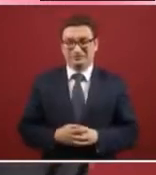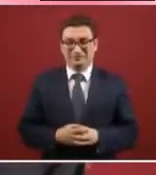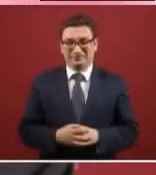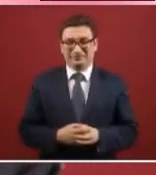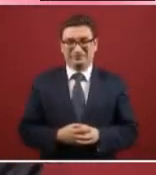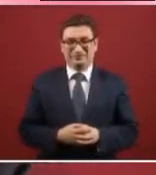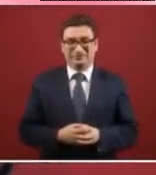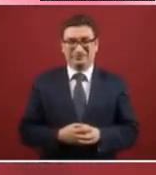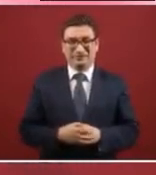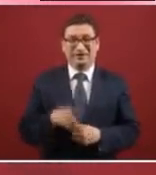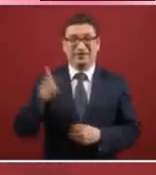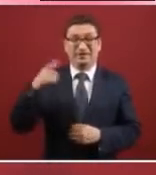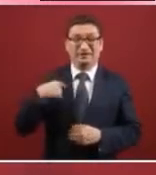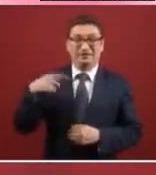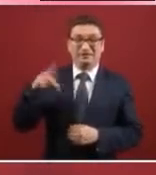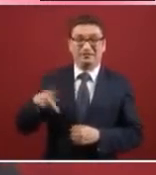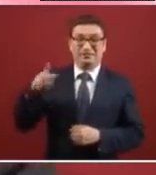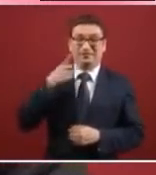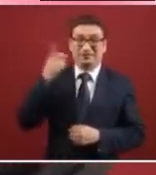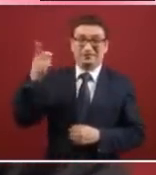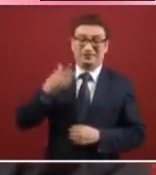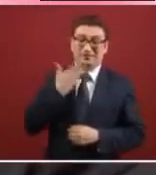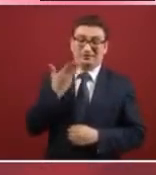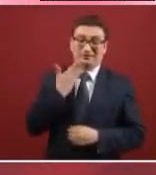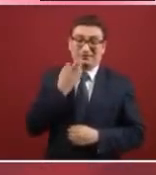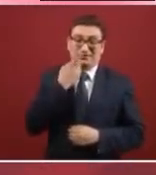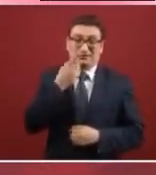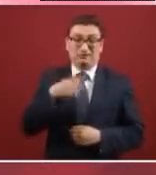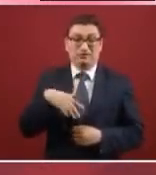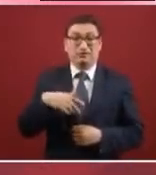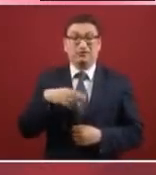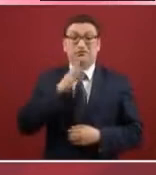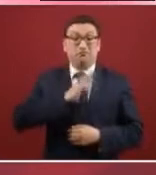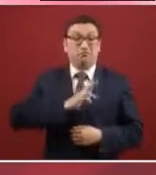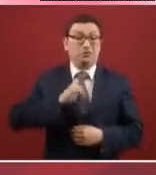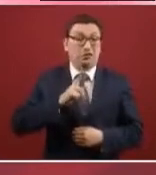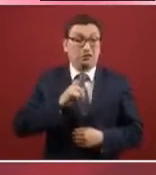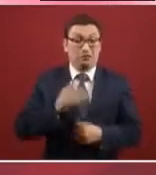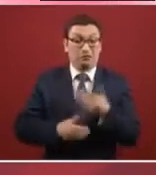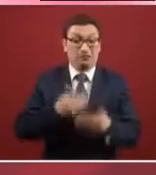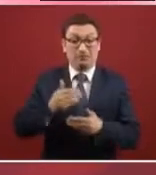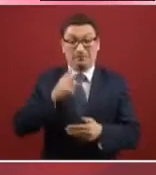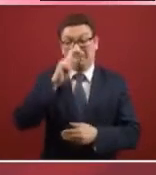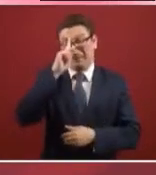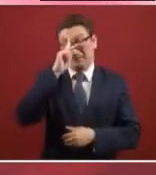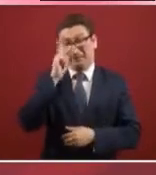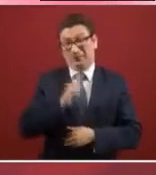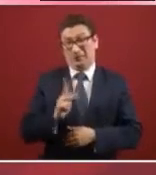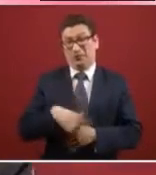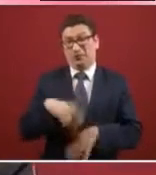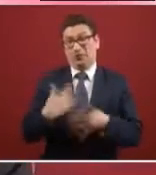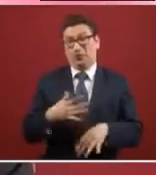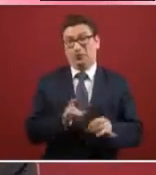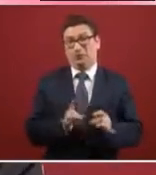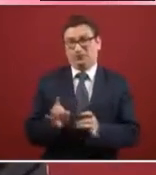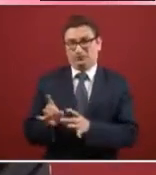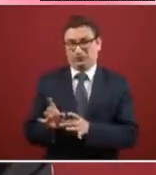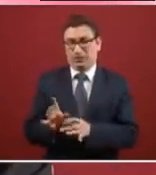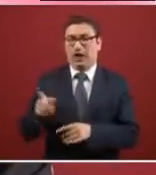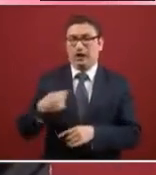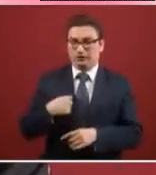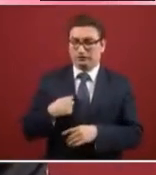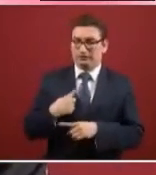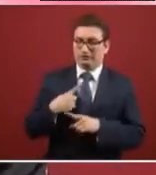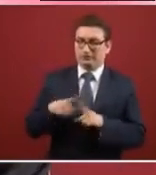va a poner. And the best part is pero as bad as it's gonna get. Yo no coincido con él. But I don't agree with that. En eso. In